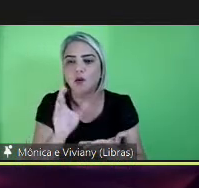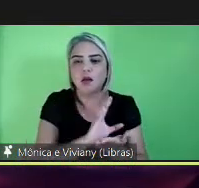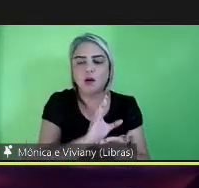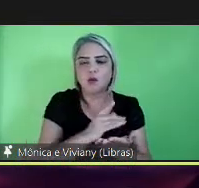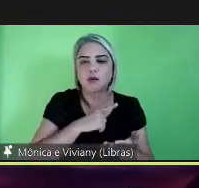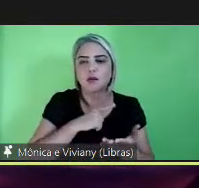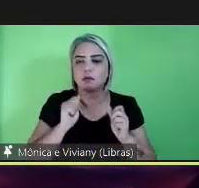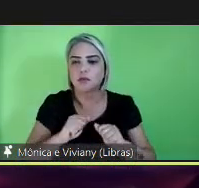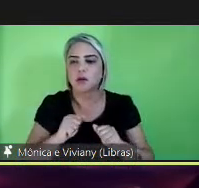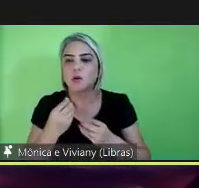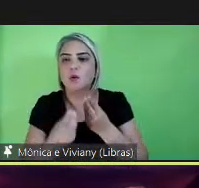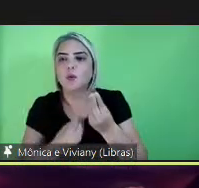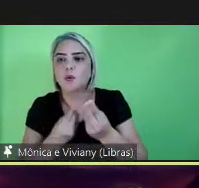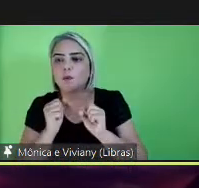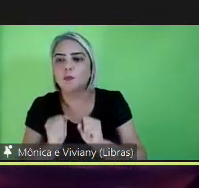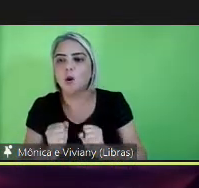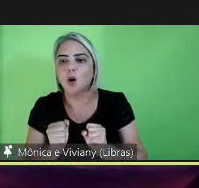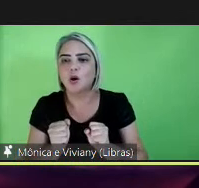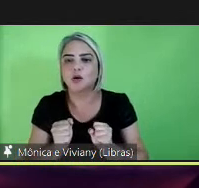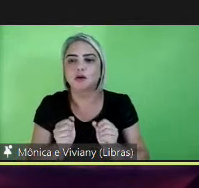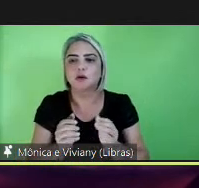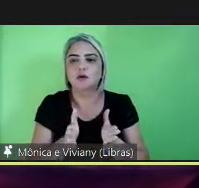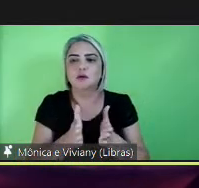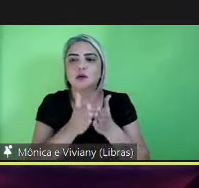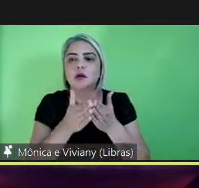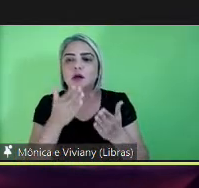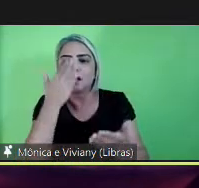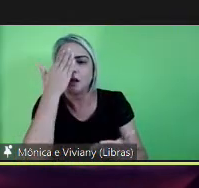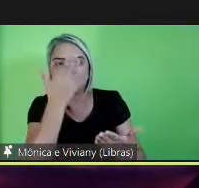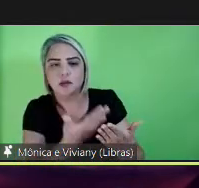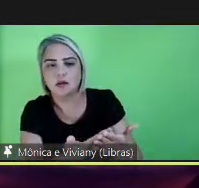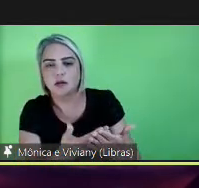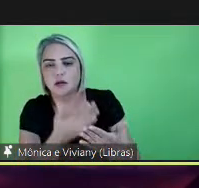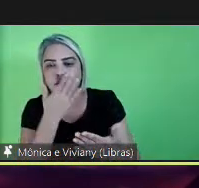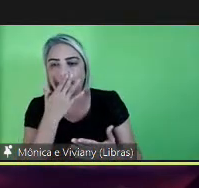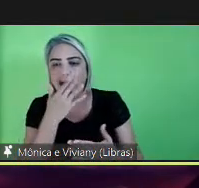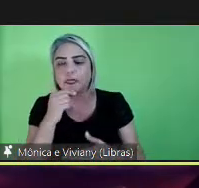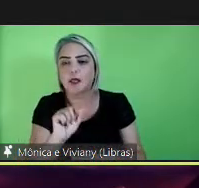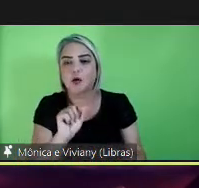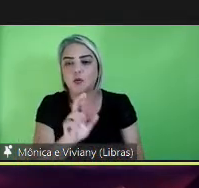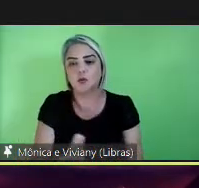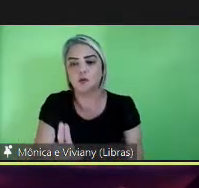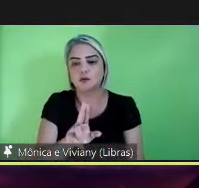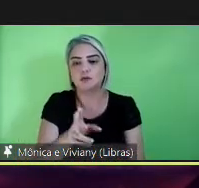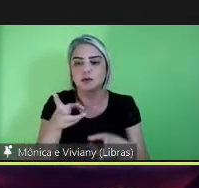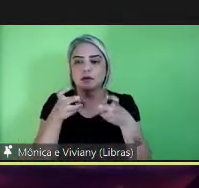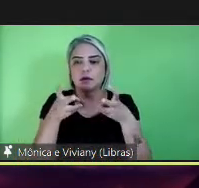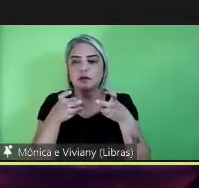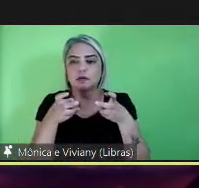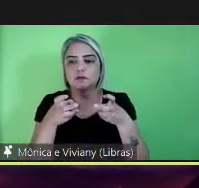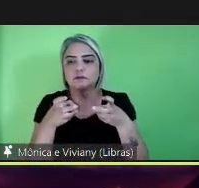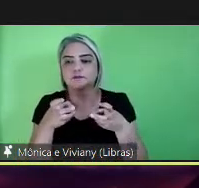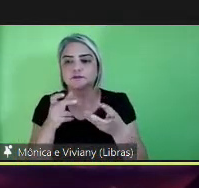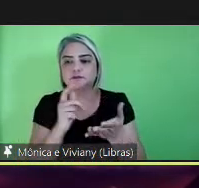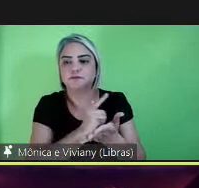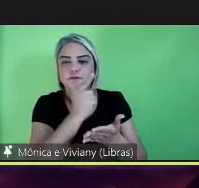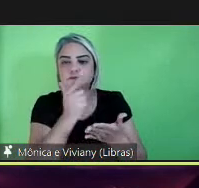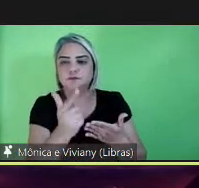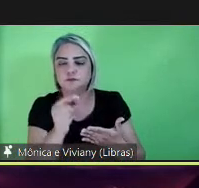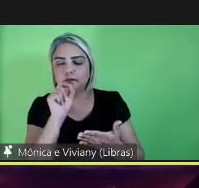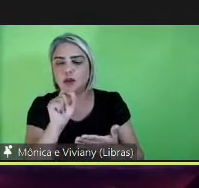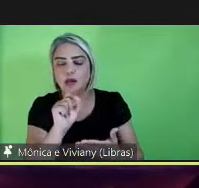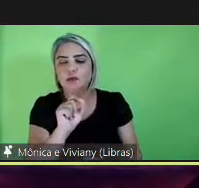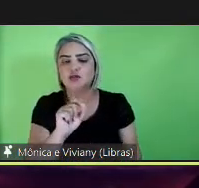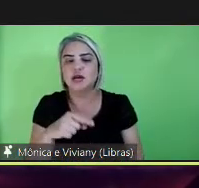service? Scrutinize the literature to ensure its appropriateness and the context.